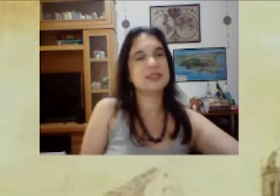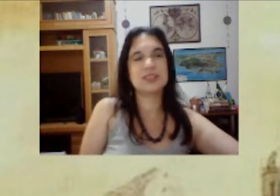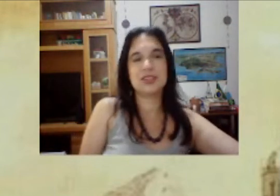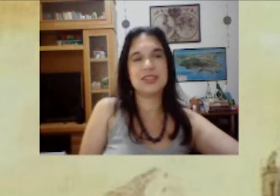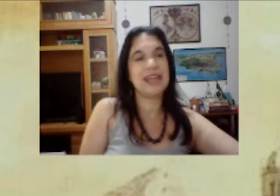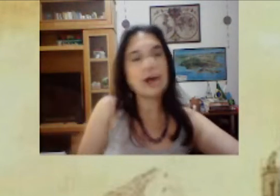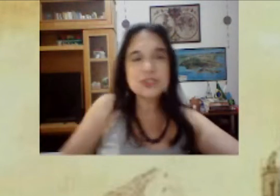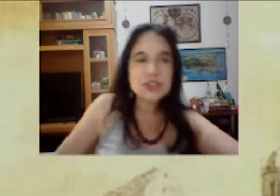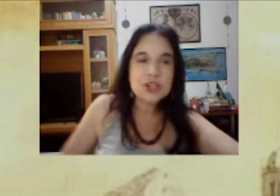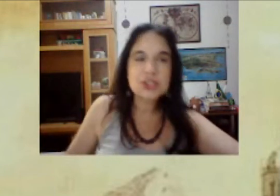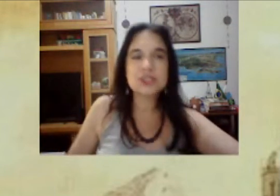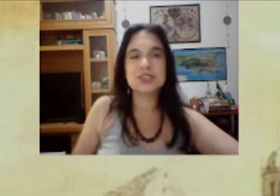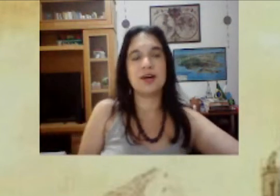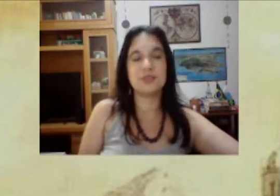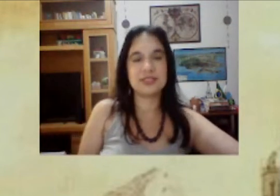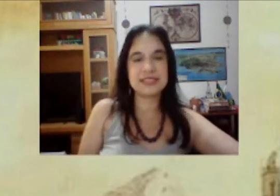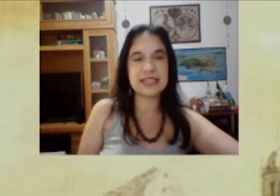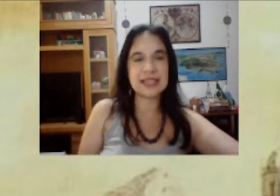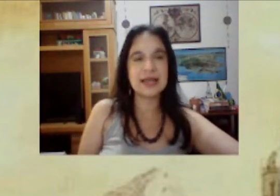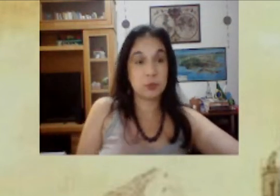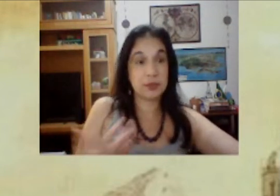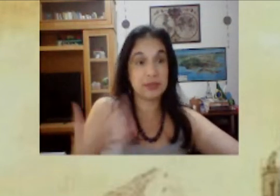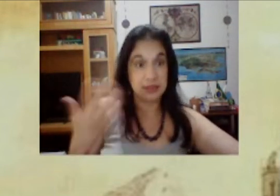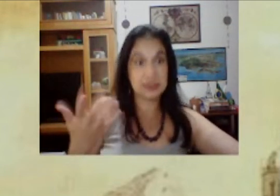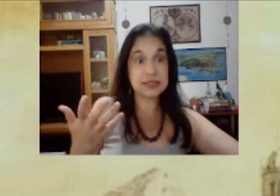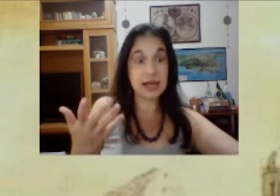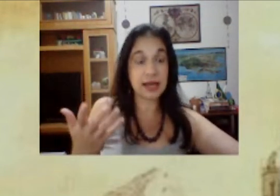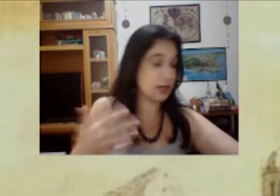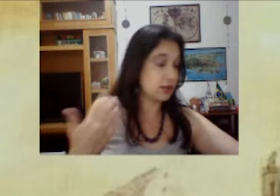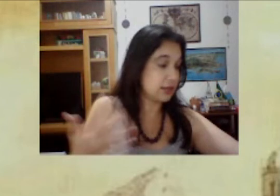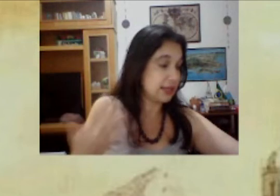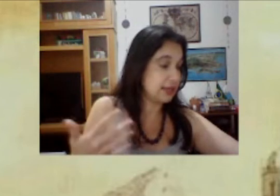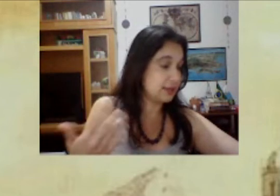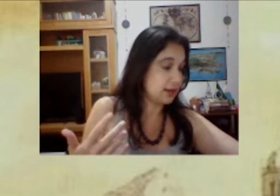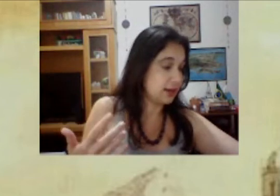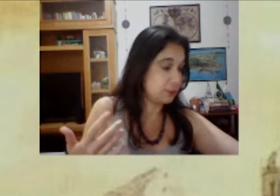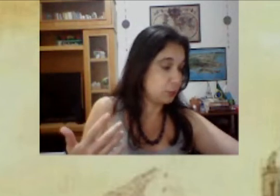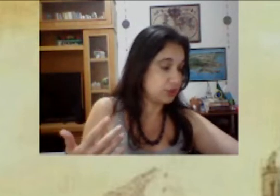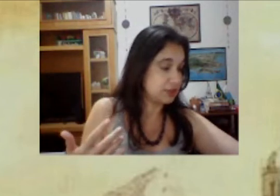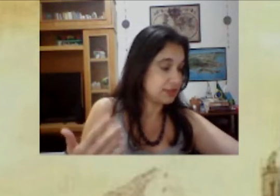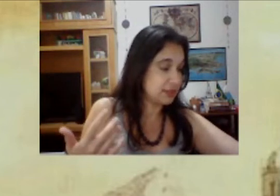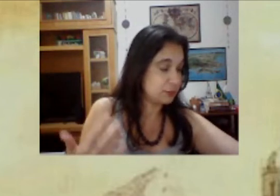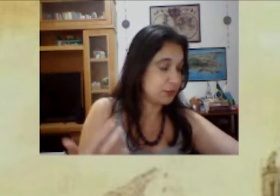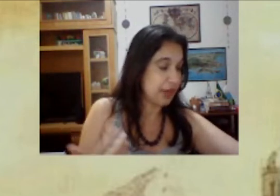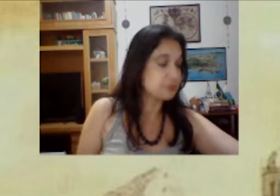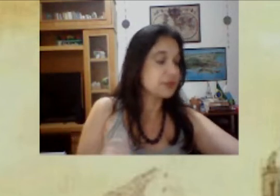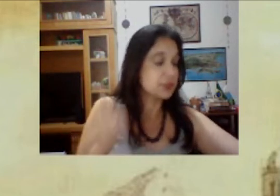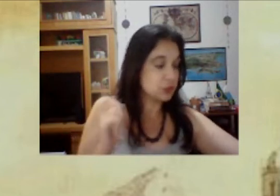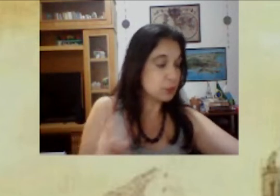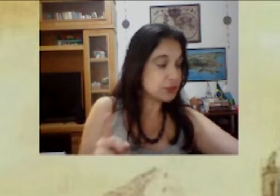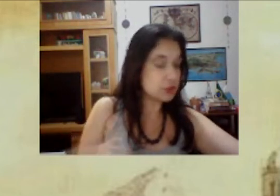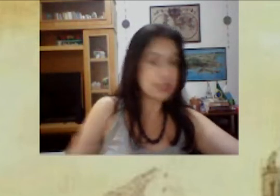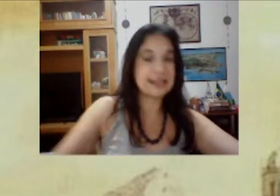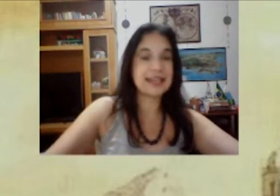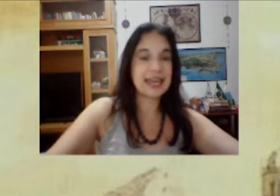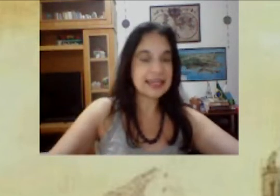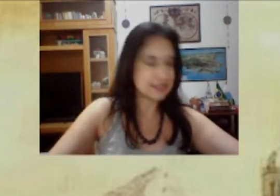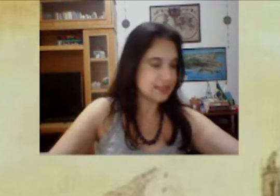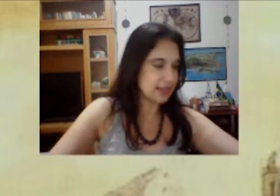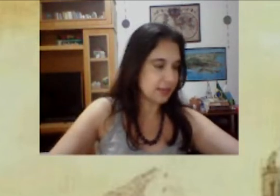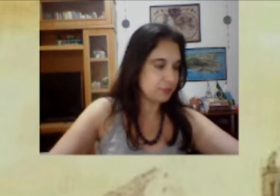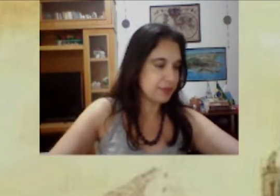were considered the outskirts of the city. But in this time, they gained importance. In fact, so much so that